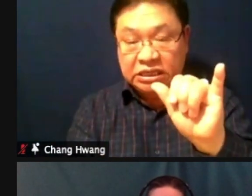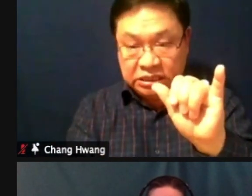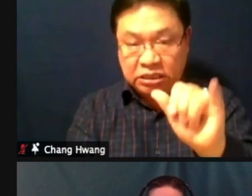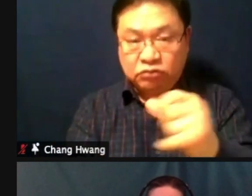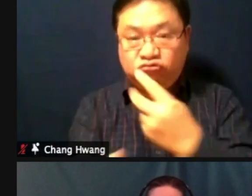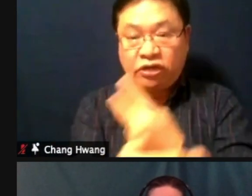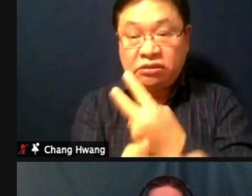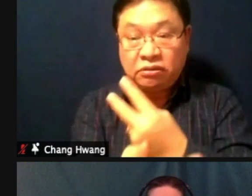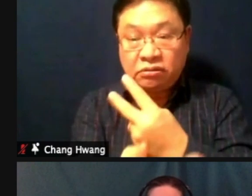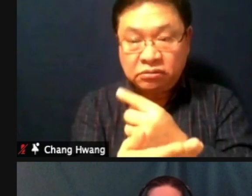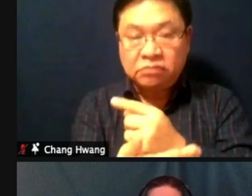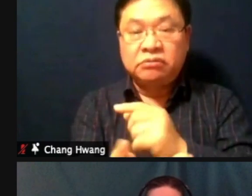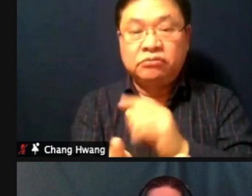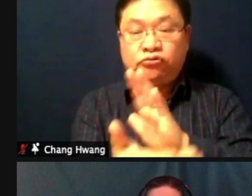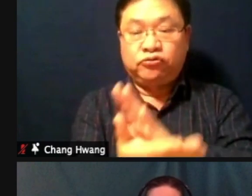I went to Liberty